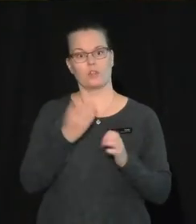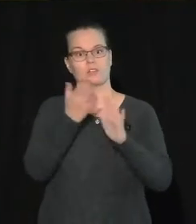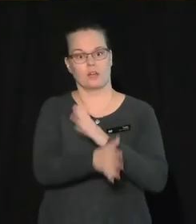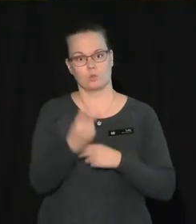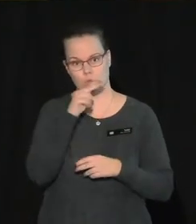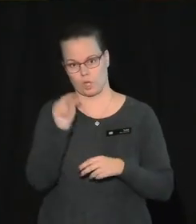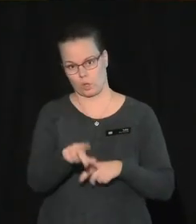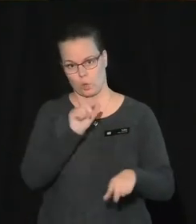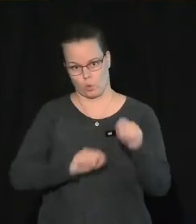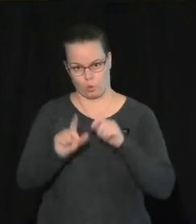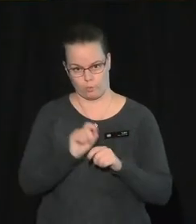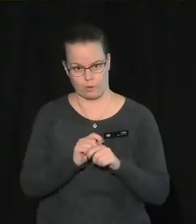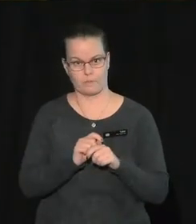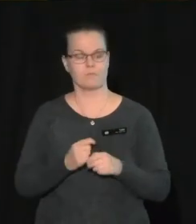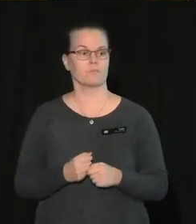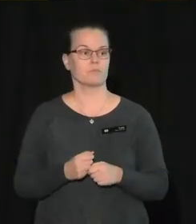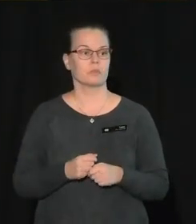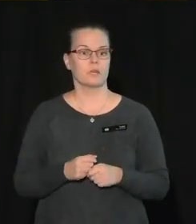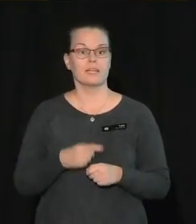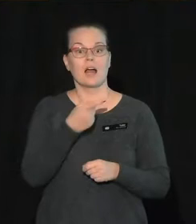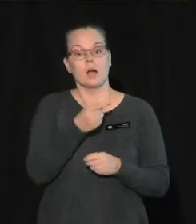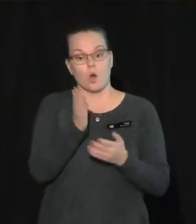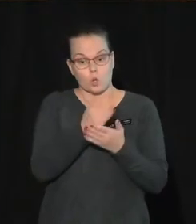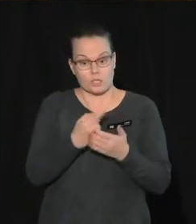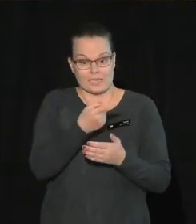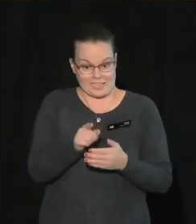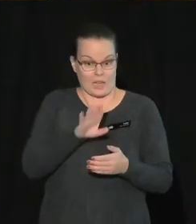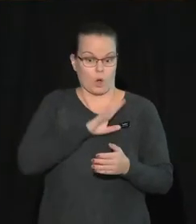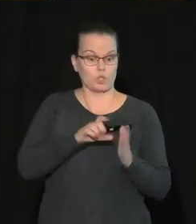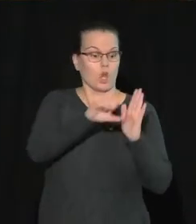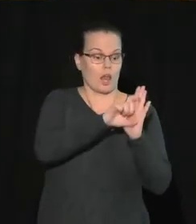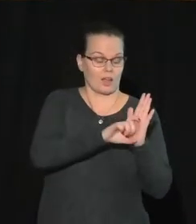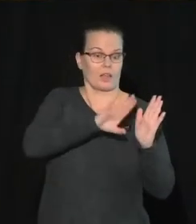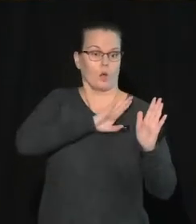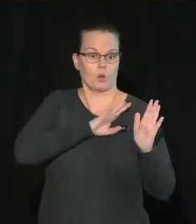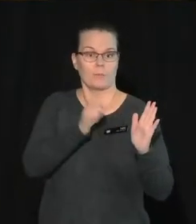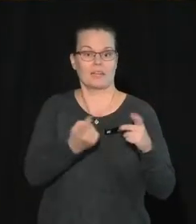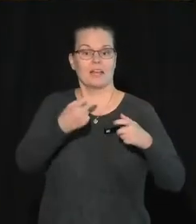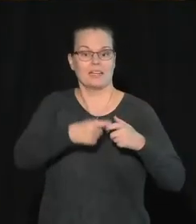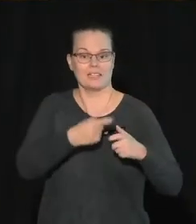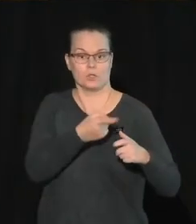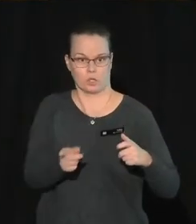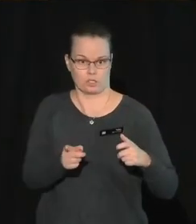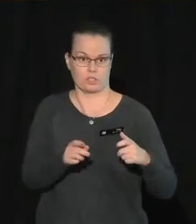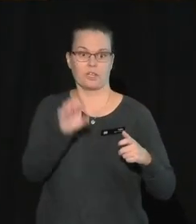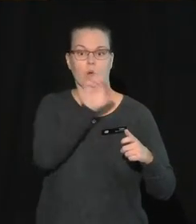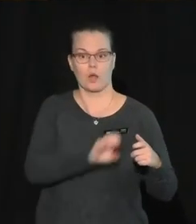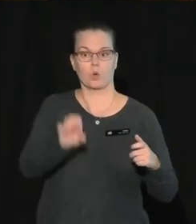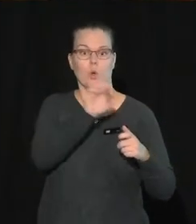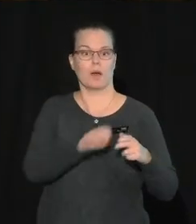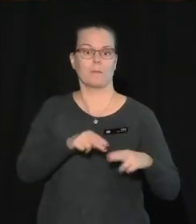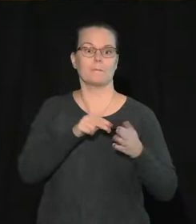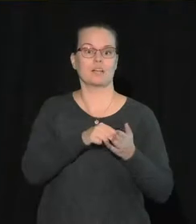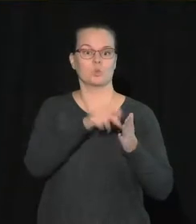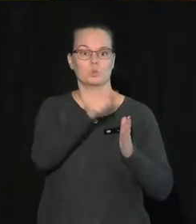those services, complementing already existing European passenger rights legislation. So what